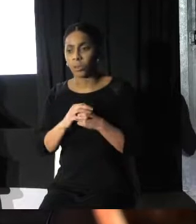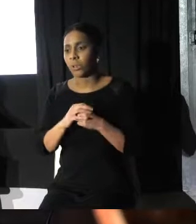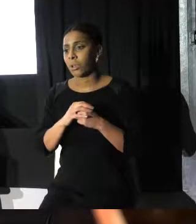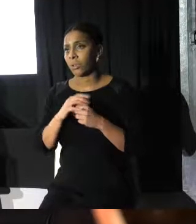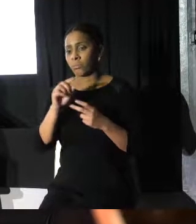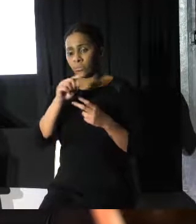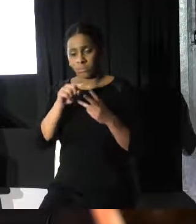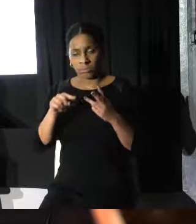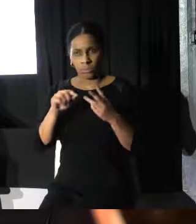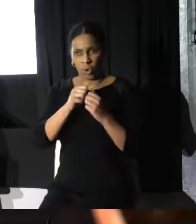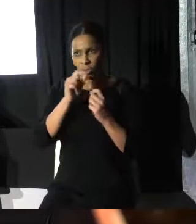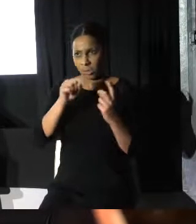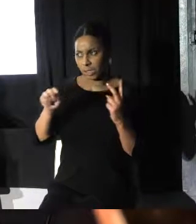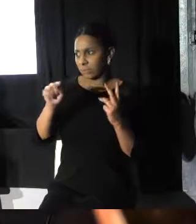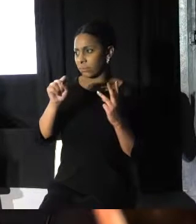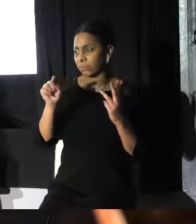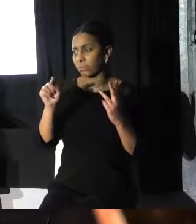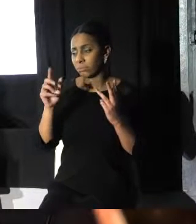Mladel